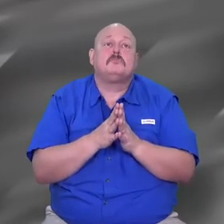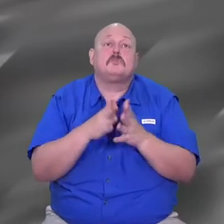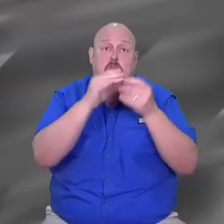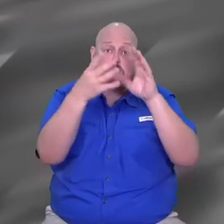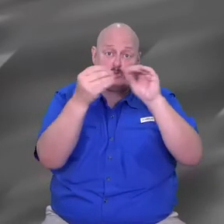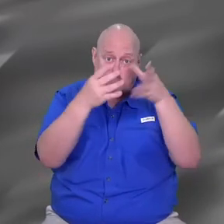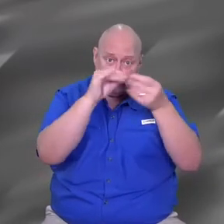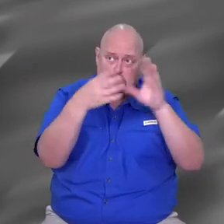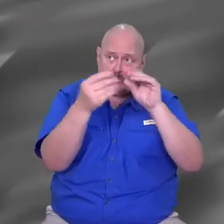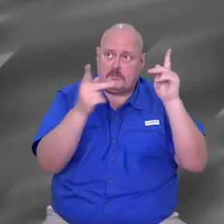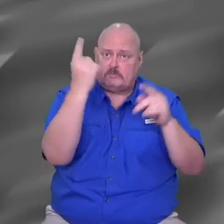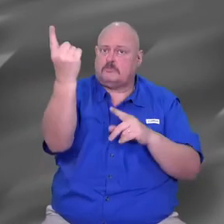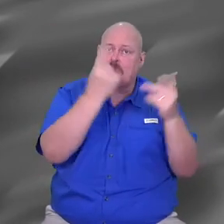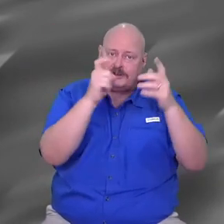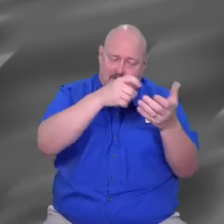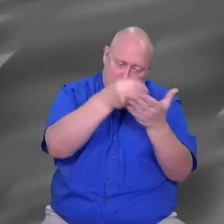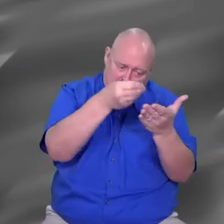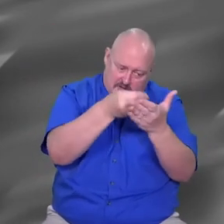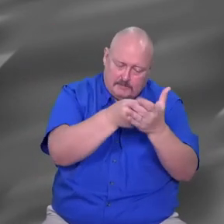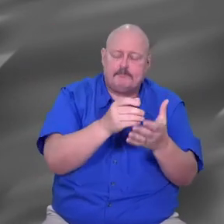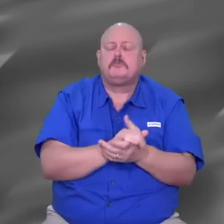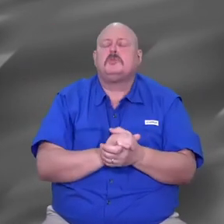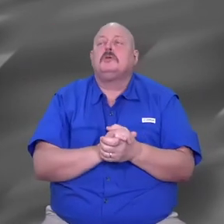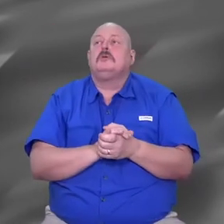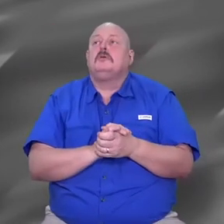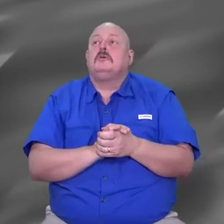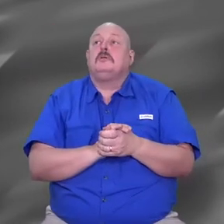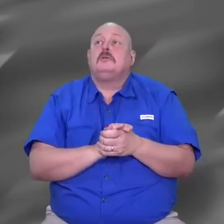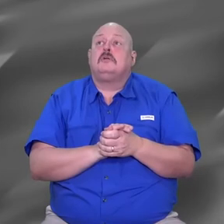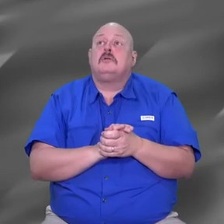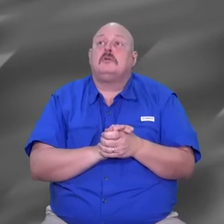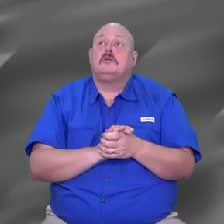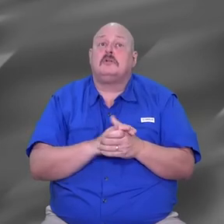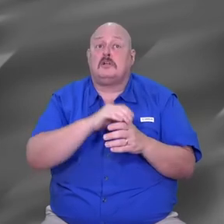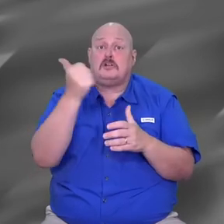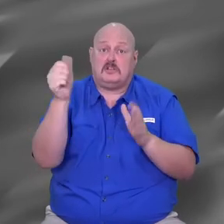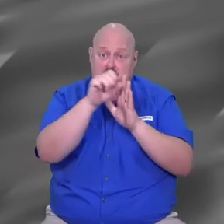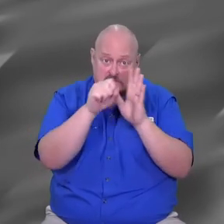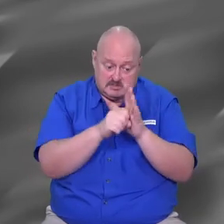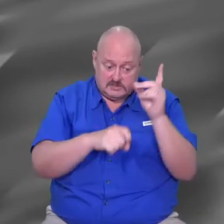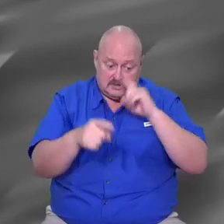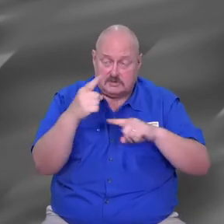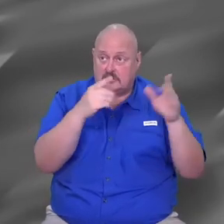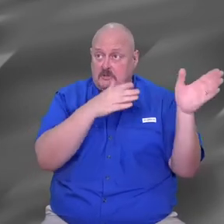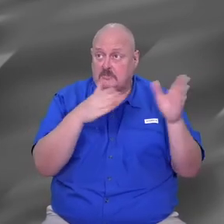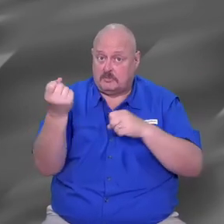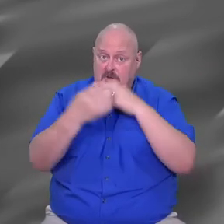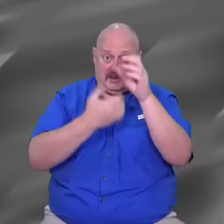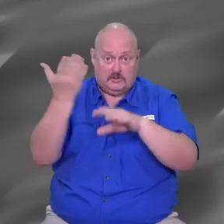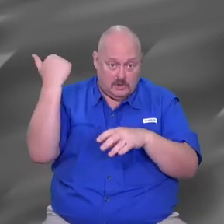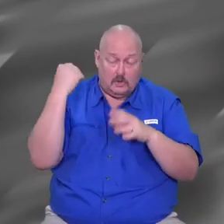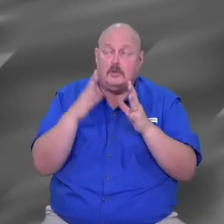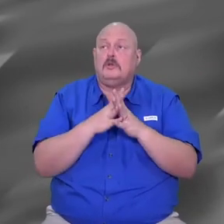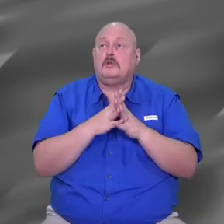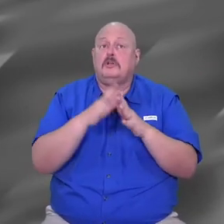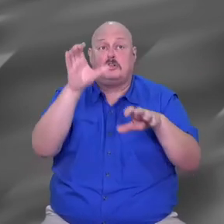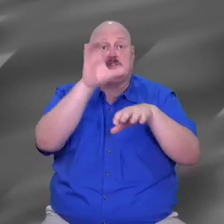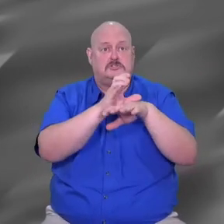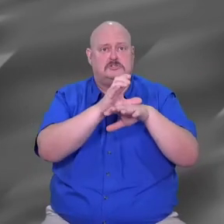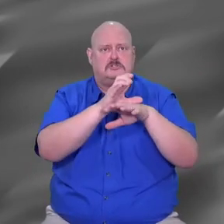after story of people coming in, I need money for this, I need money for that. He was in another state. He came up with a plan several years ago. Church had a